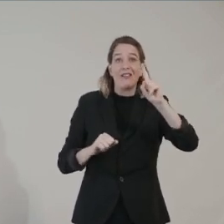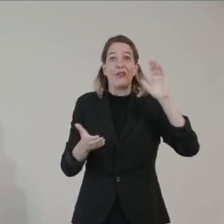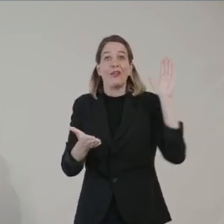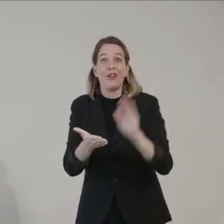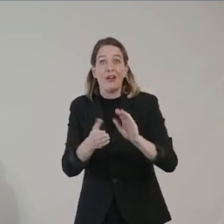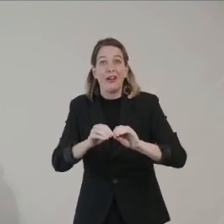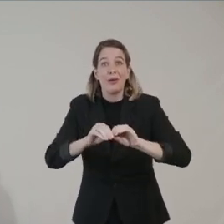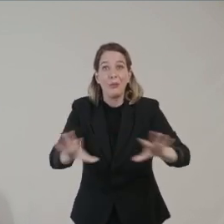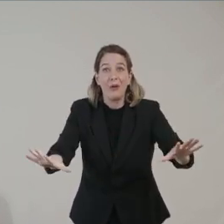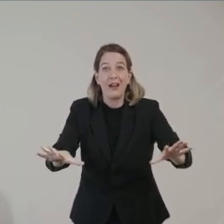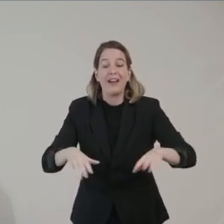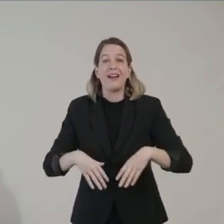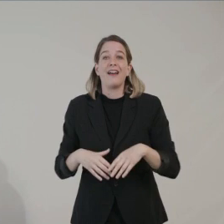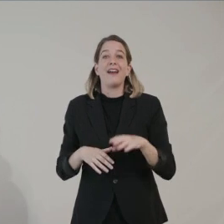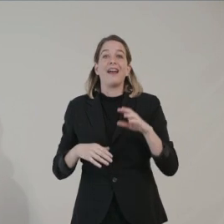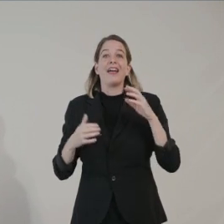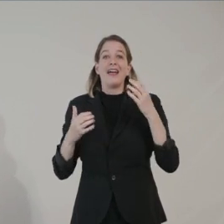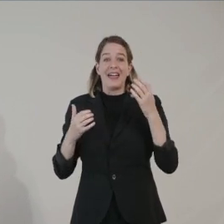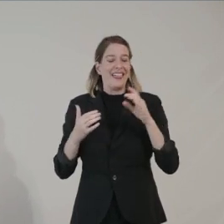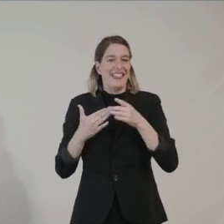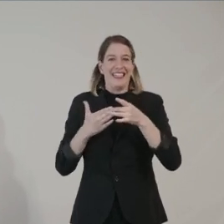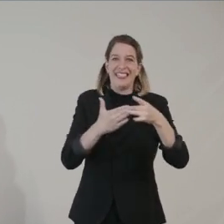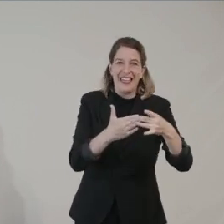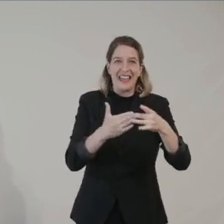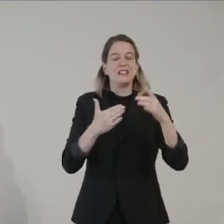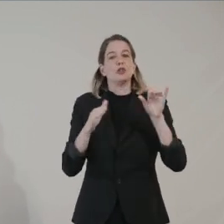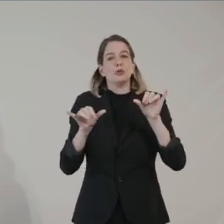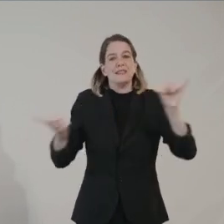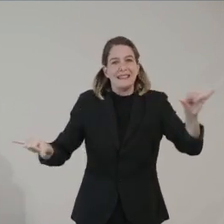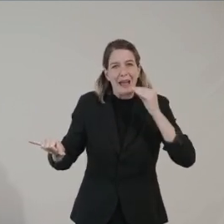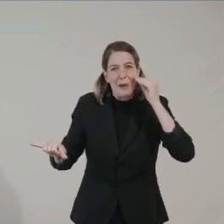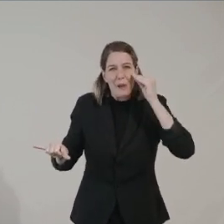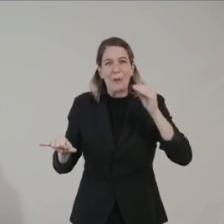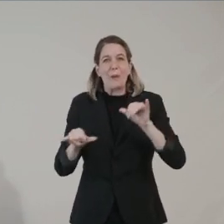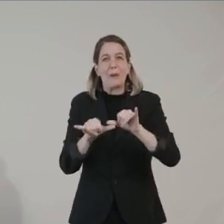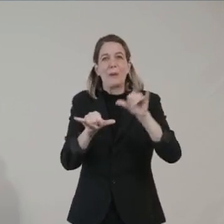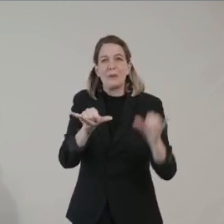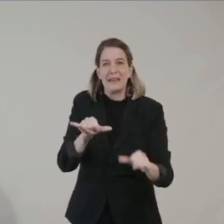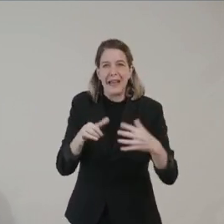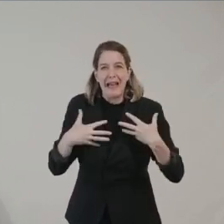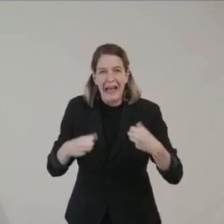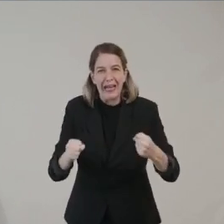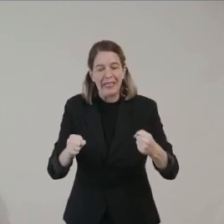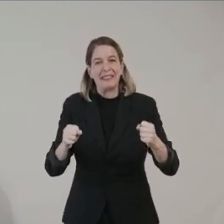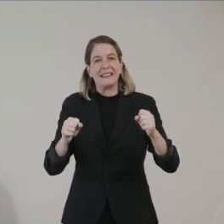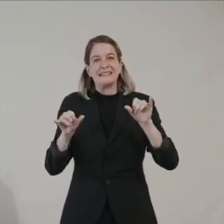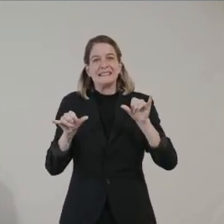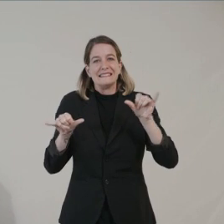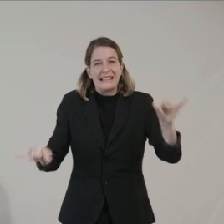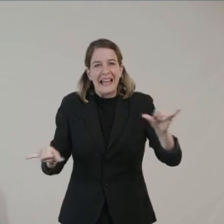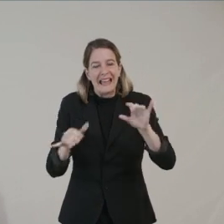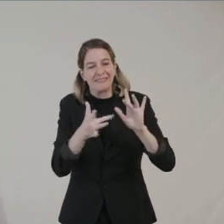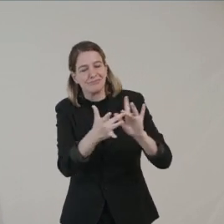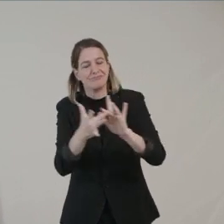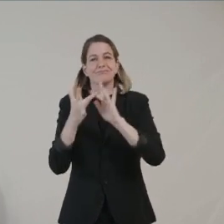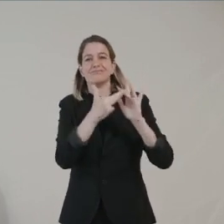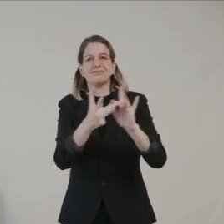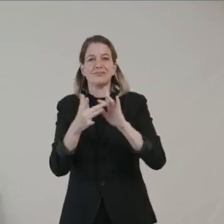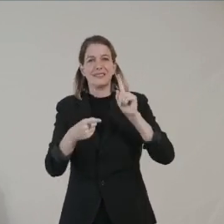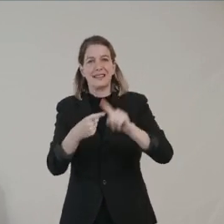stay connected order until April 30th. What you see in front of you here right now is the White House